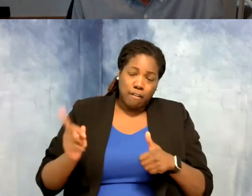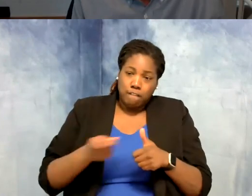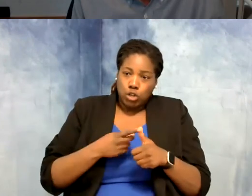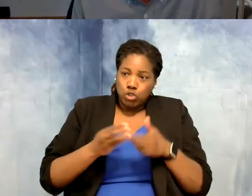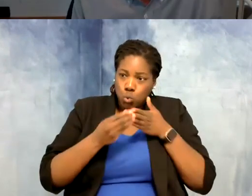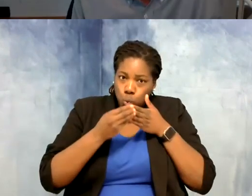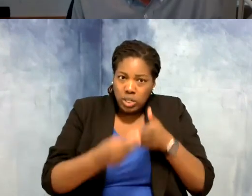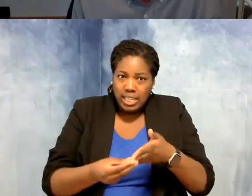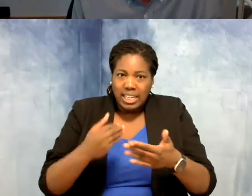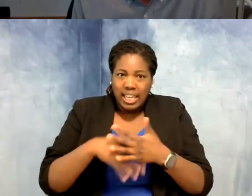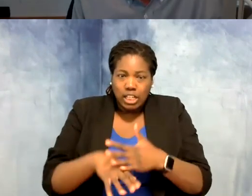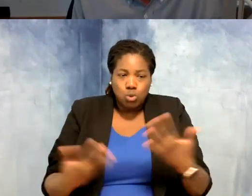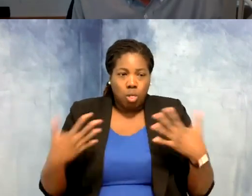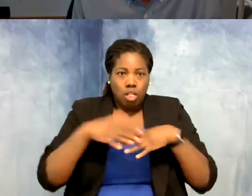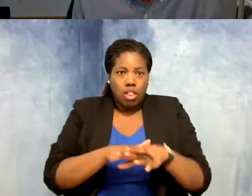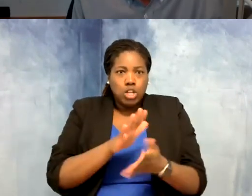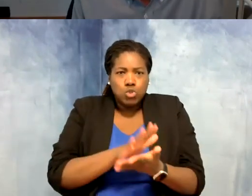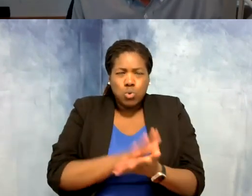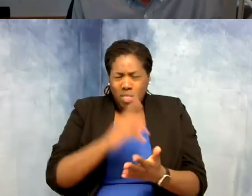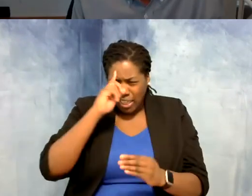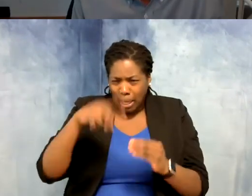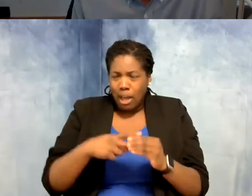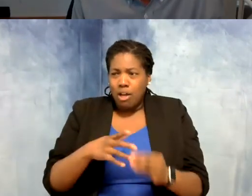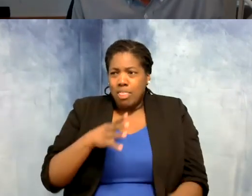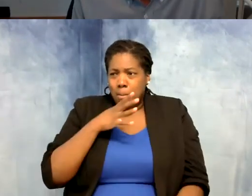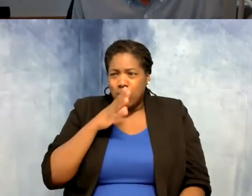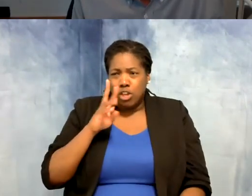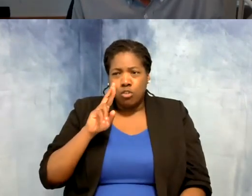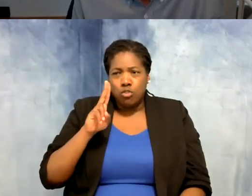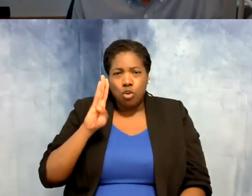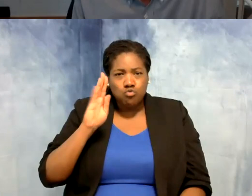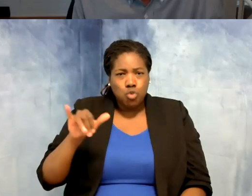the way into segregated schools. I think about the mother of Ruby Bridges.